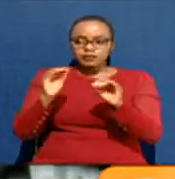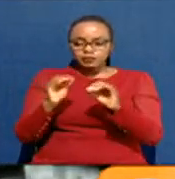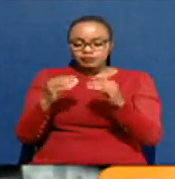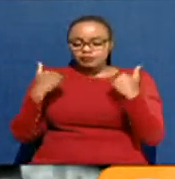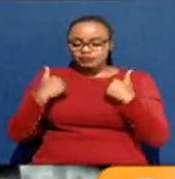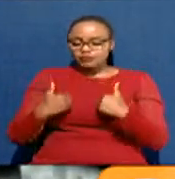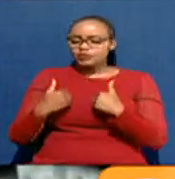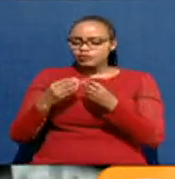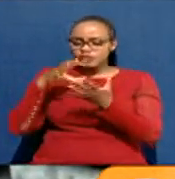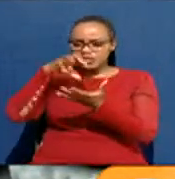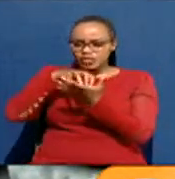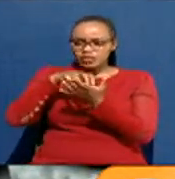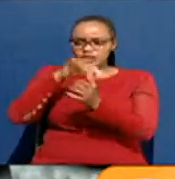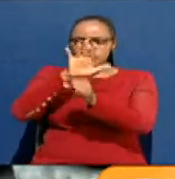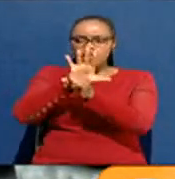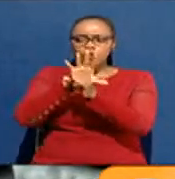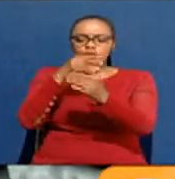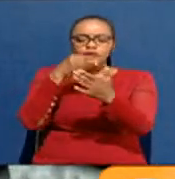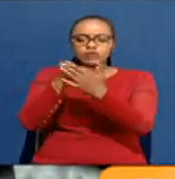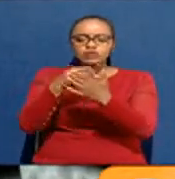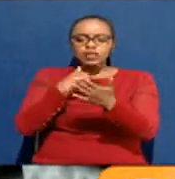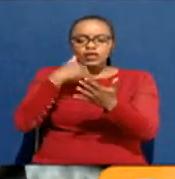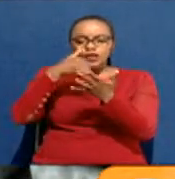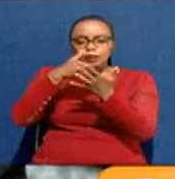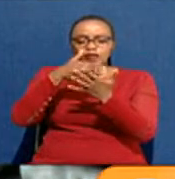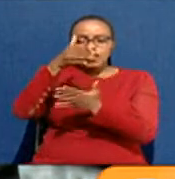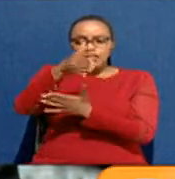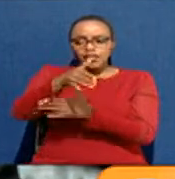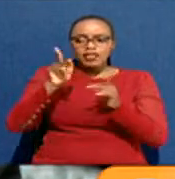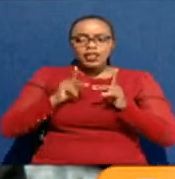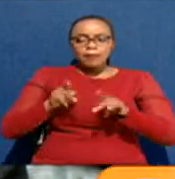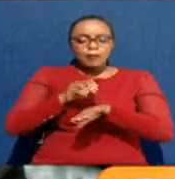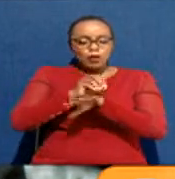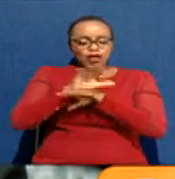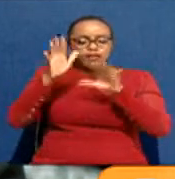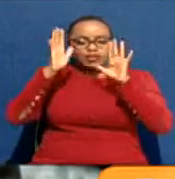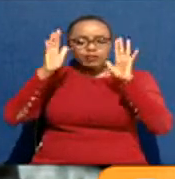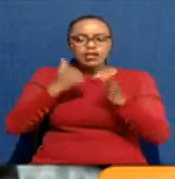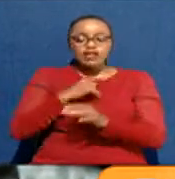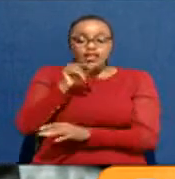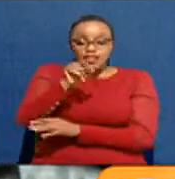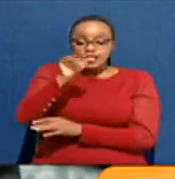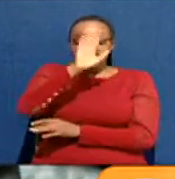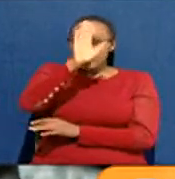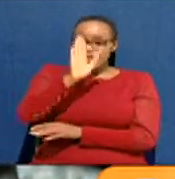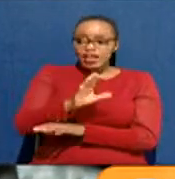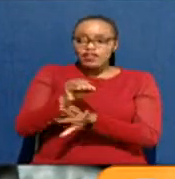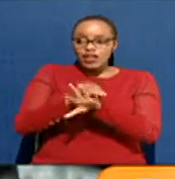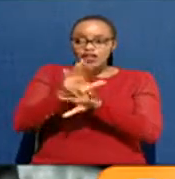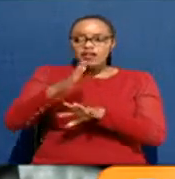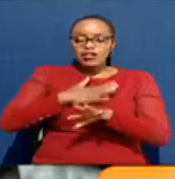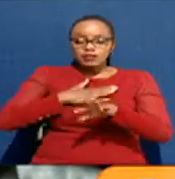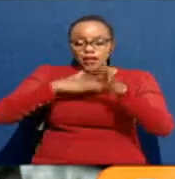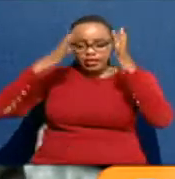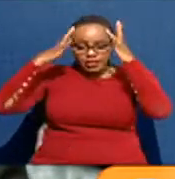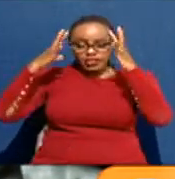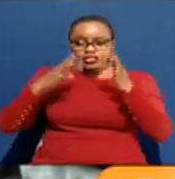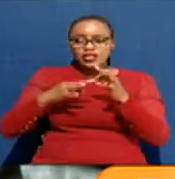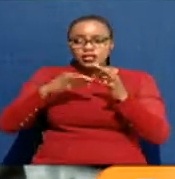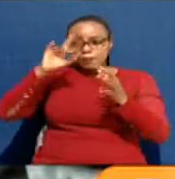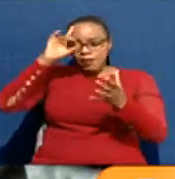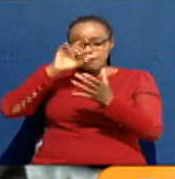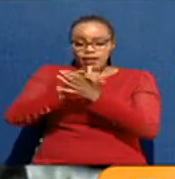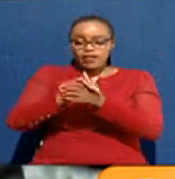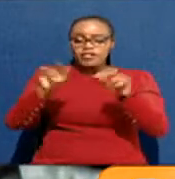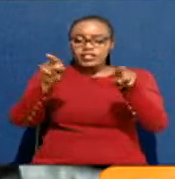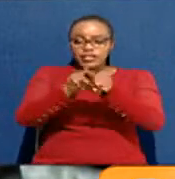cases where there's a lot of money involved and people with influence, but that has never influenced my decision. So I believe in